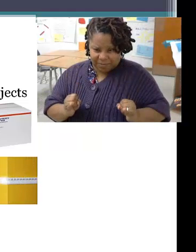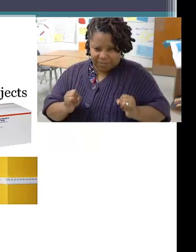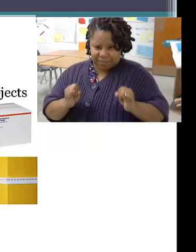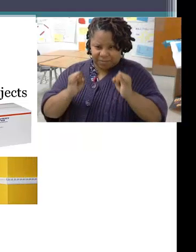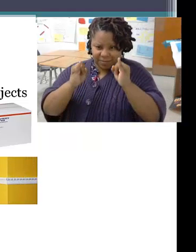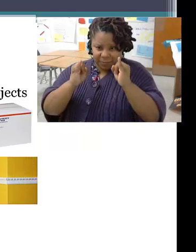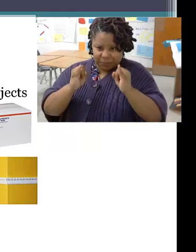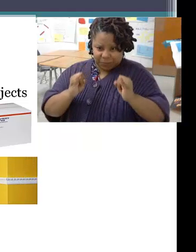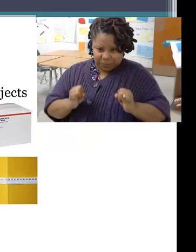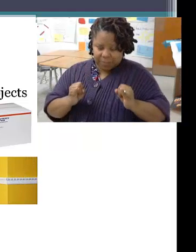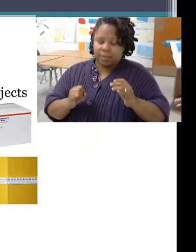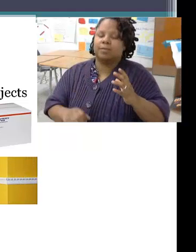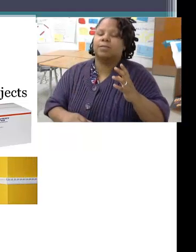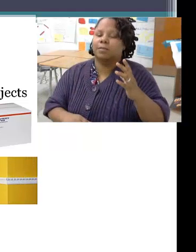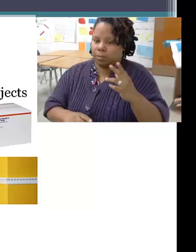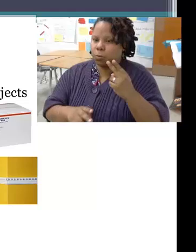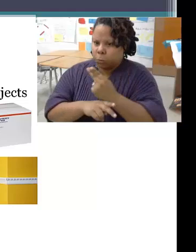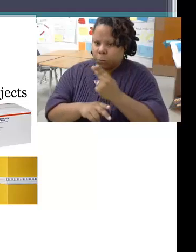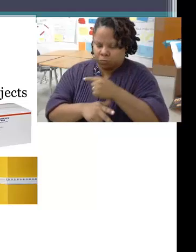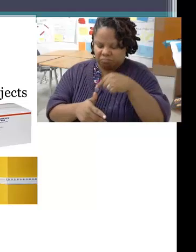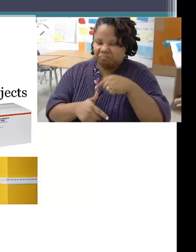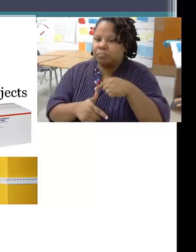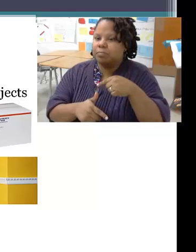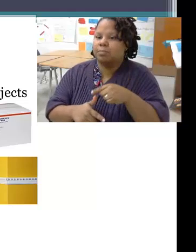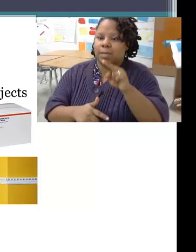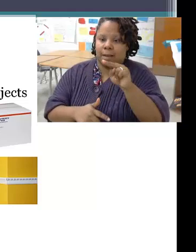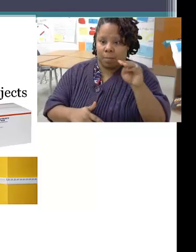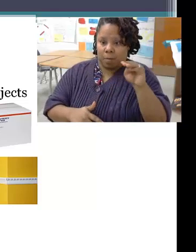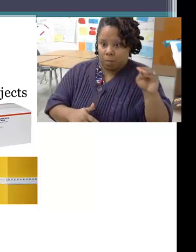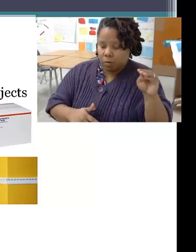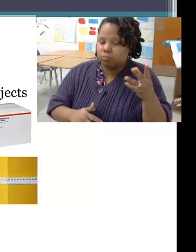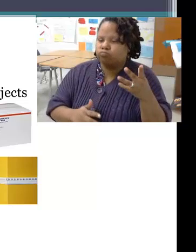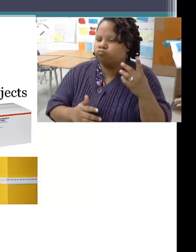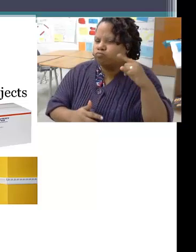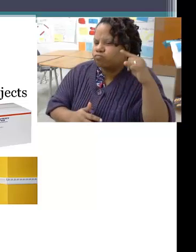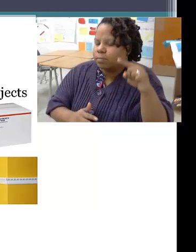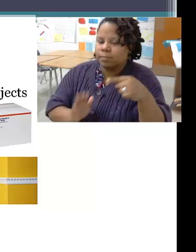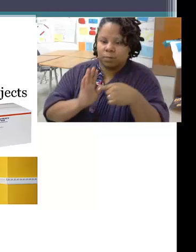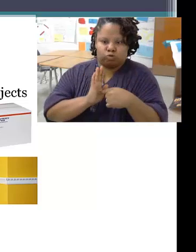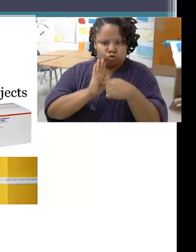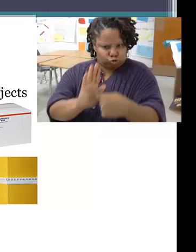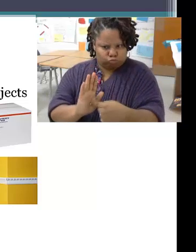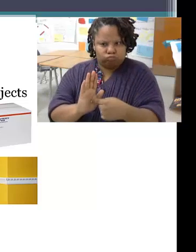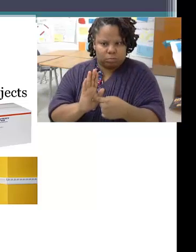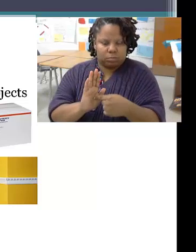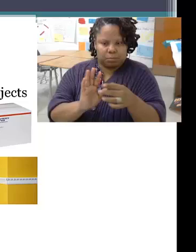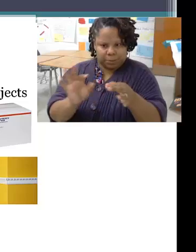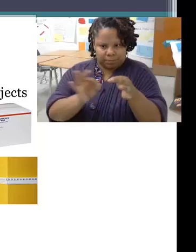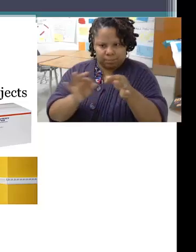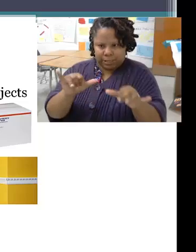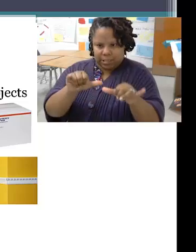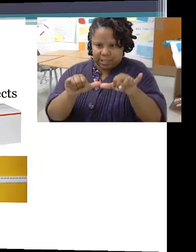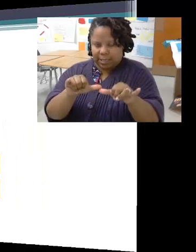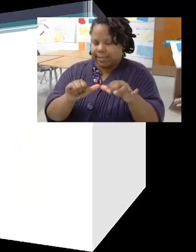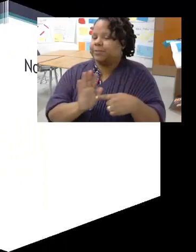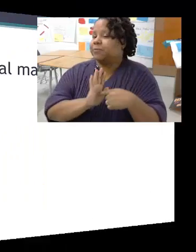DCL I. It's important when using DCLs, we use non-manual markers that show the size in relation to the object.